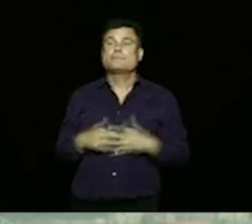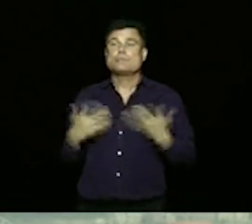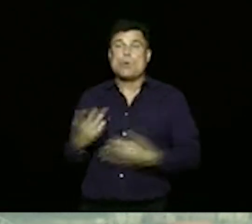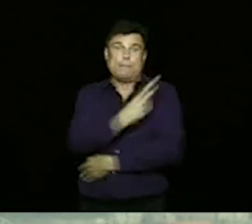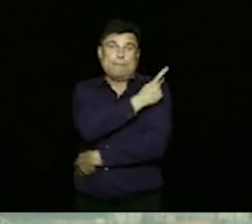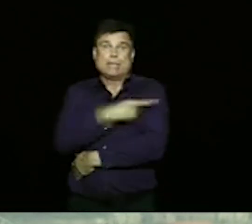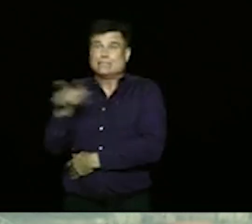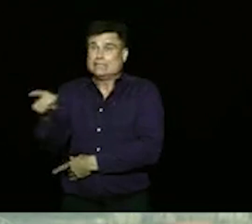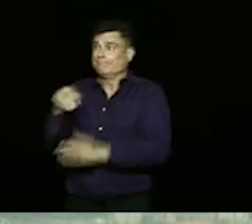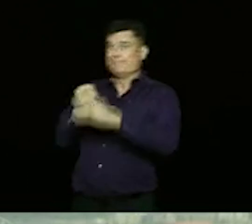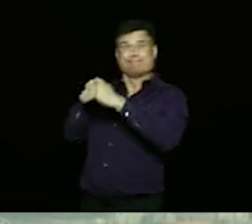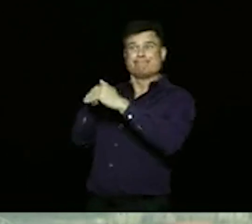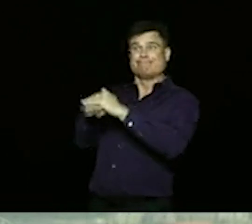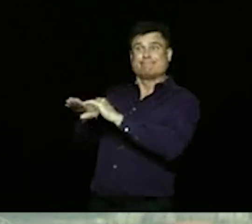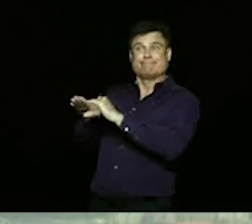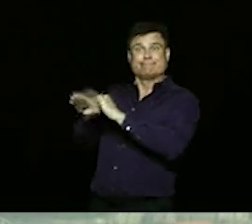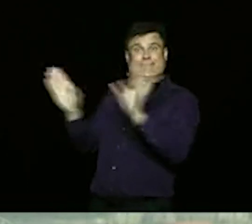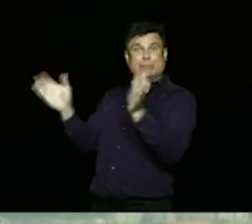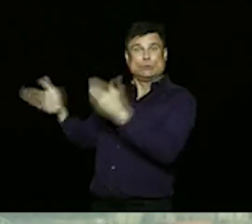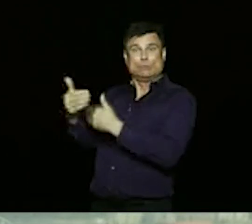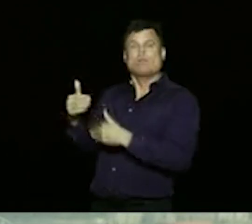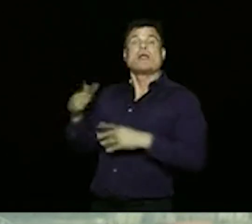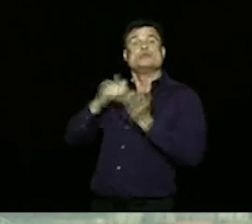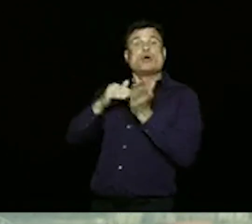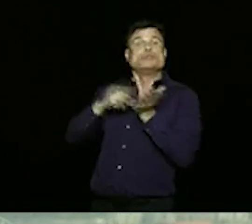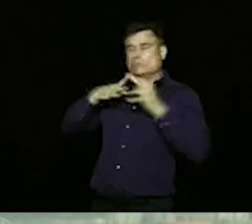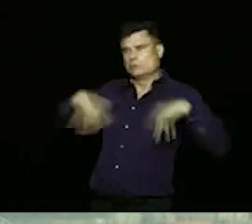obviously playing a game of that sort is beyond unacceptable.